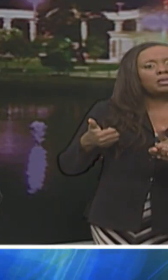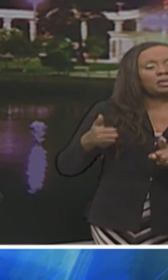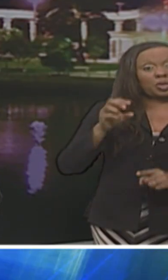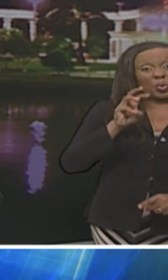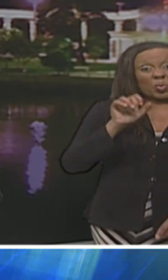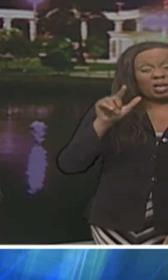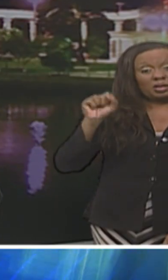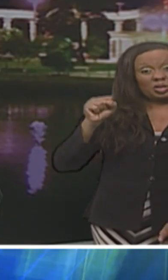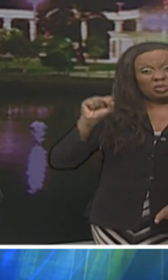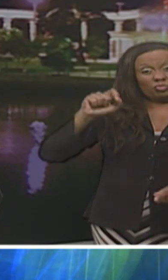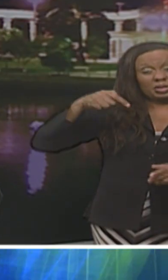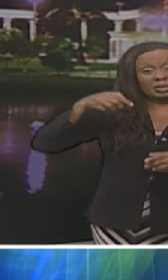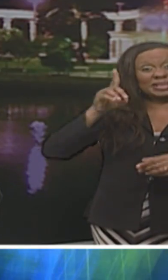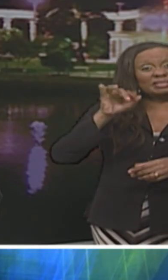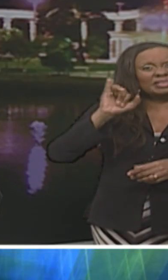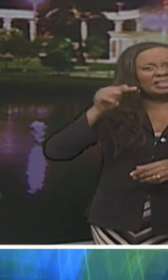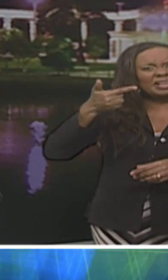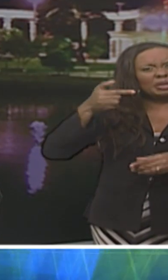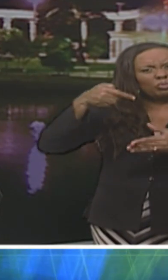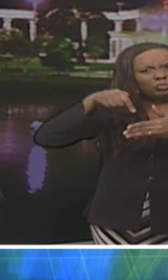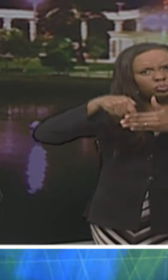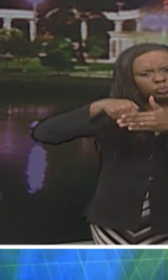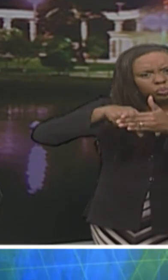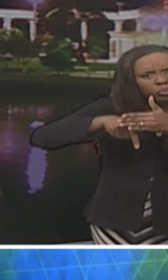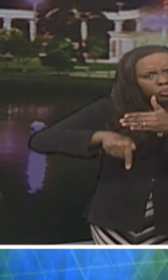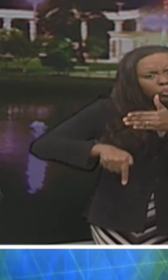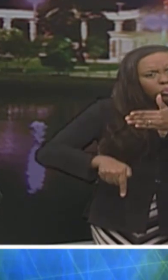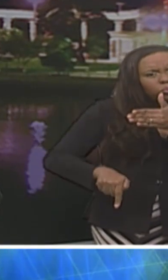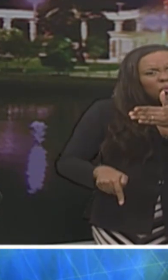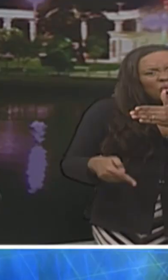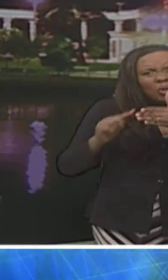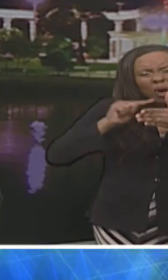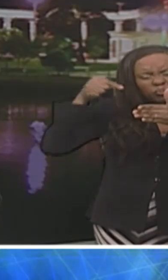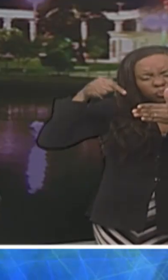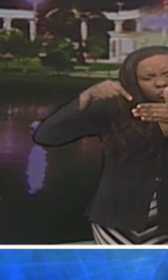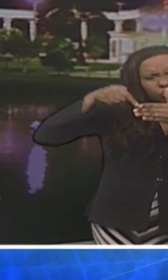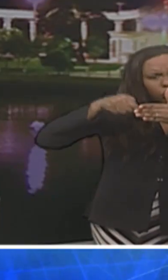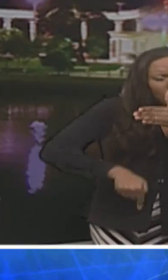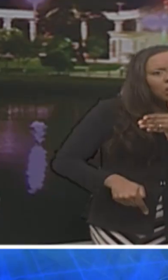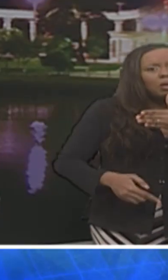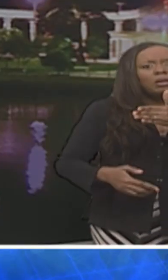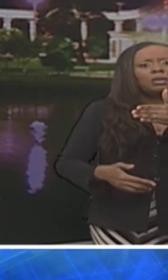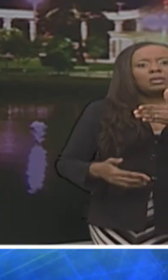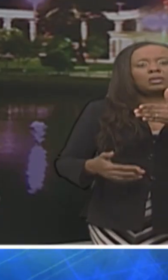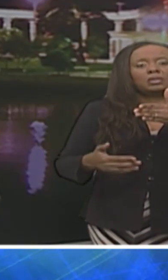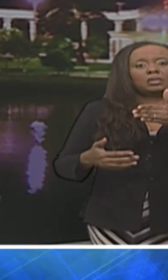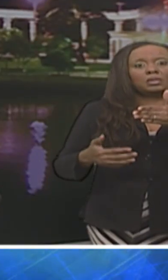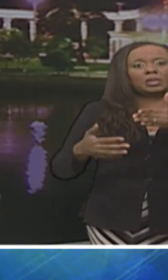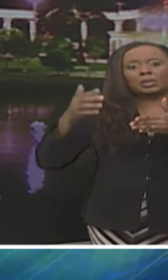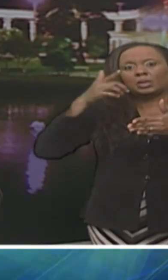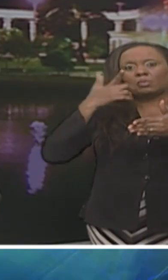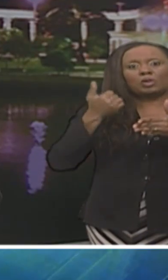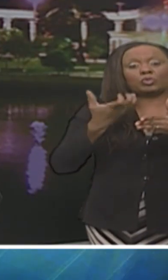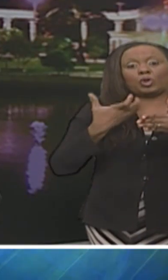300, and then we're casing them to a sufficient level so that the sediment will not fall back, or that you don't have the